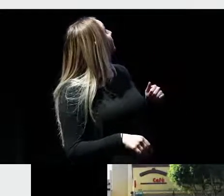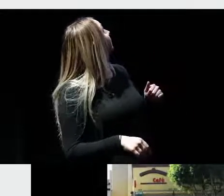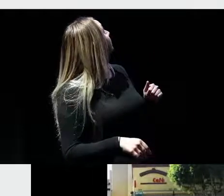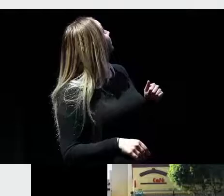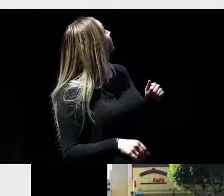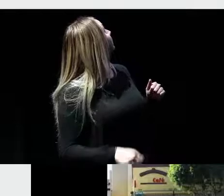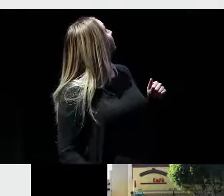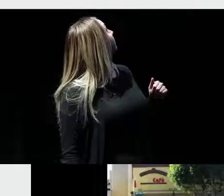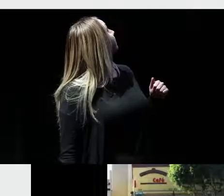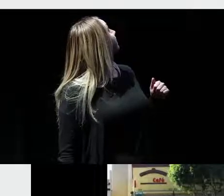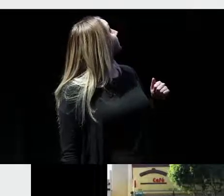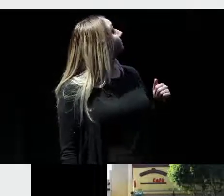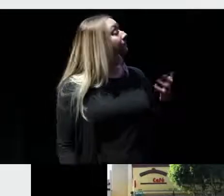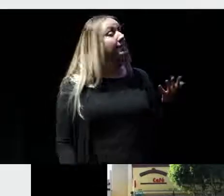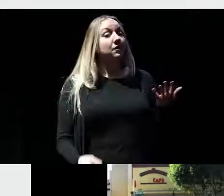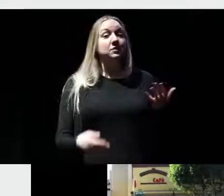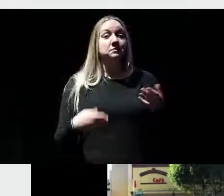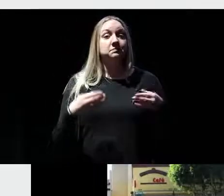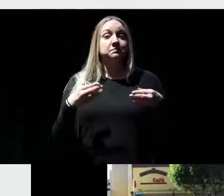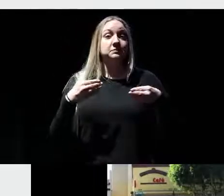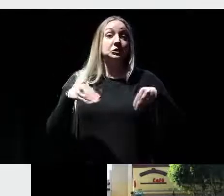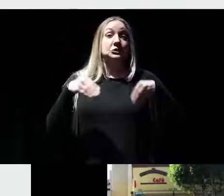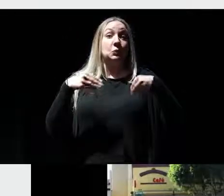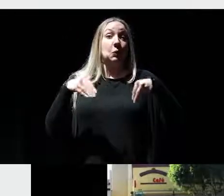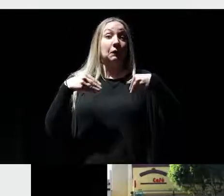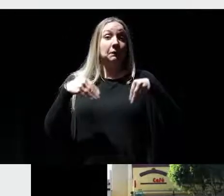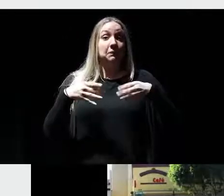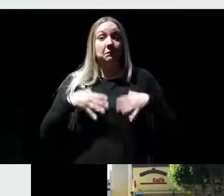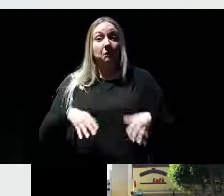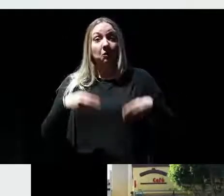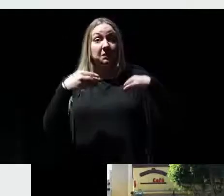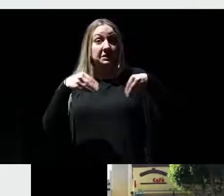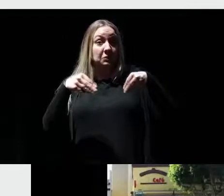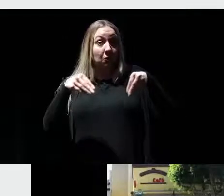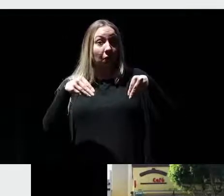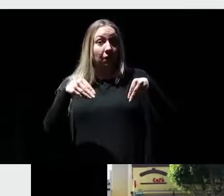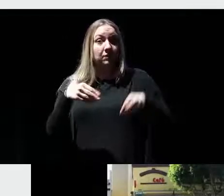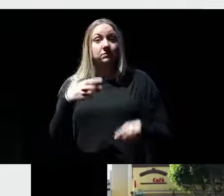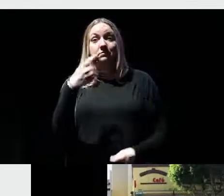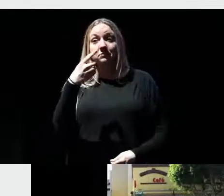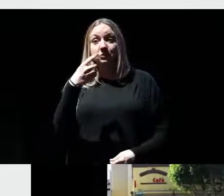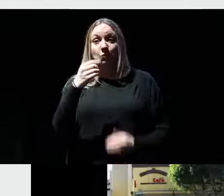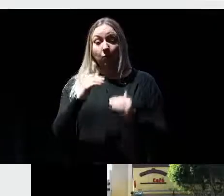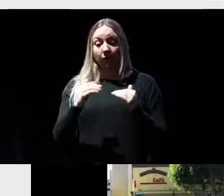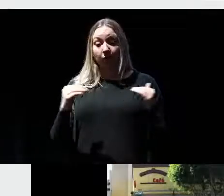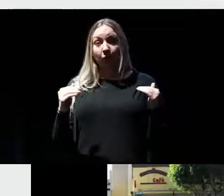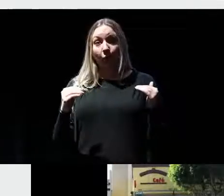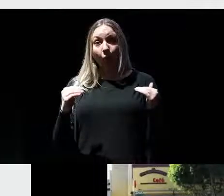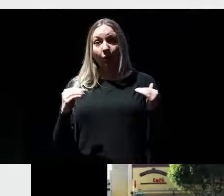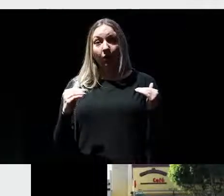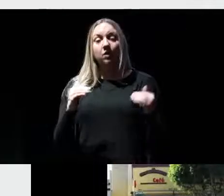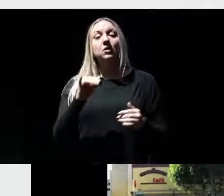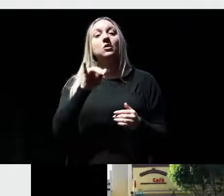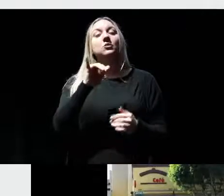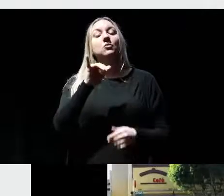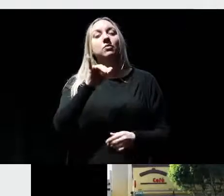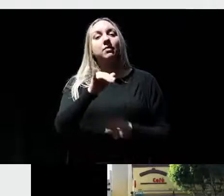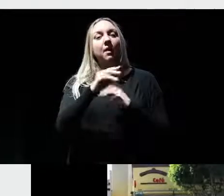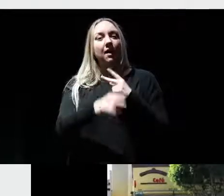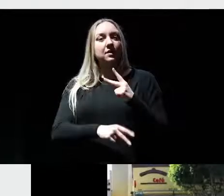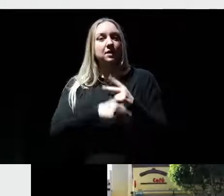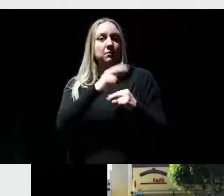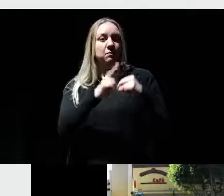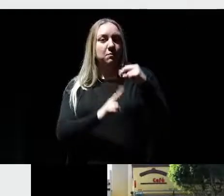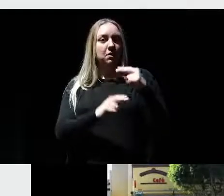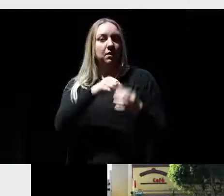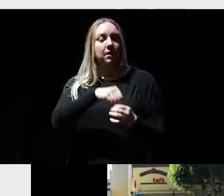which was a retail building, 1 story tall, exactly the kind of building in Los Angeles that you would have